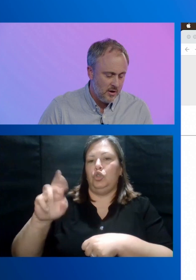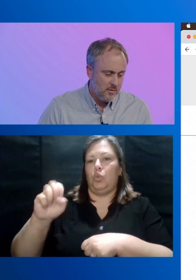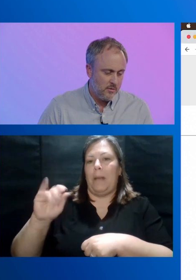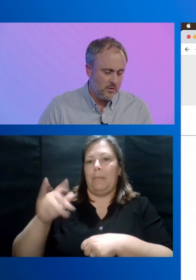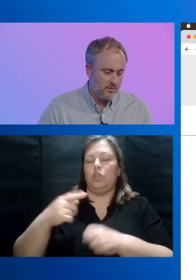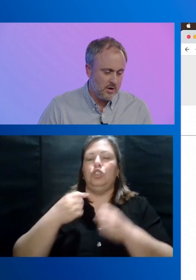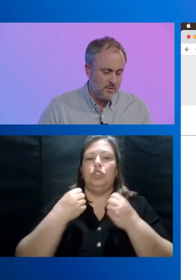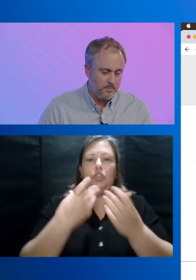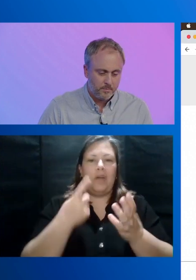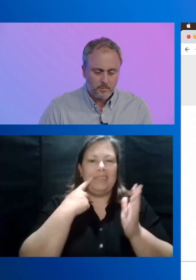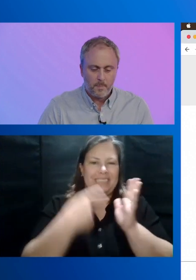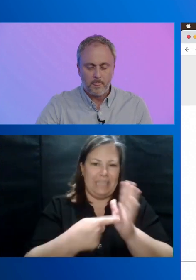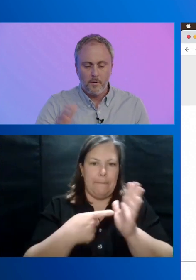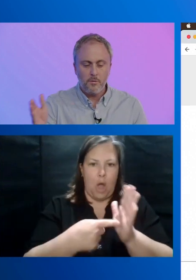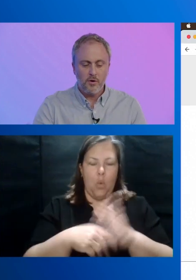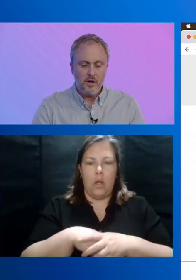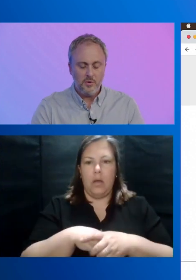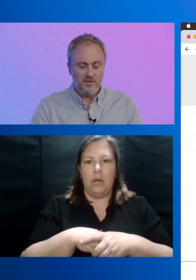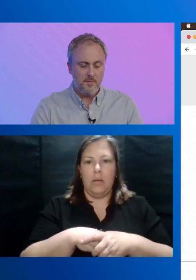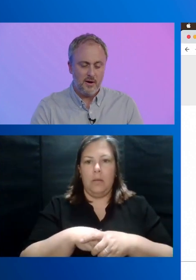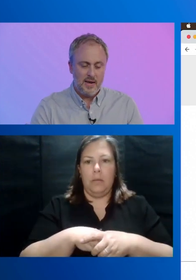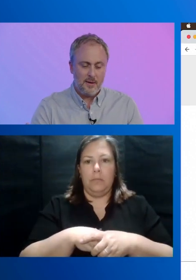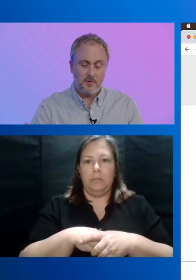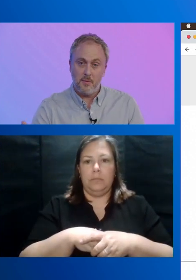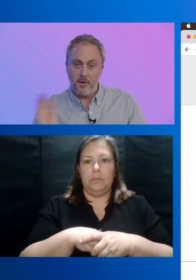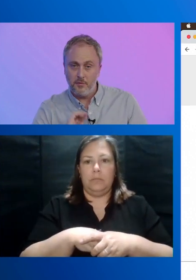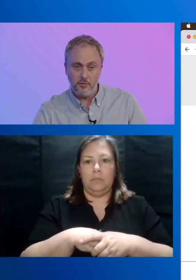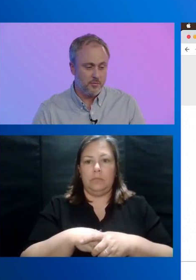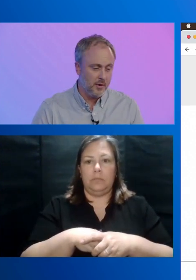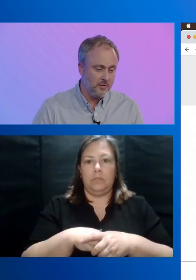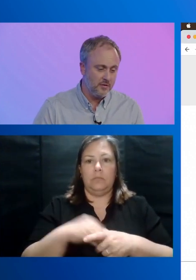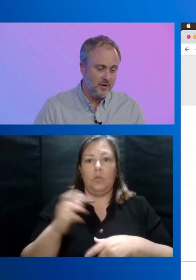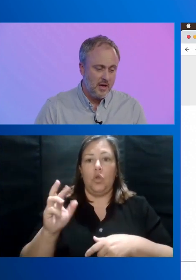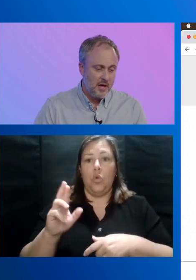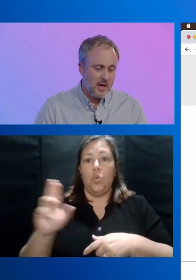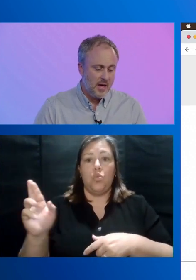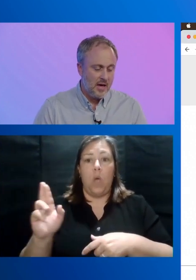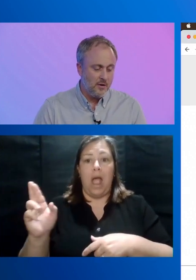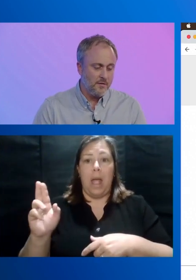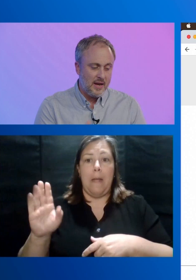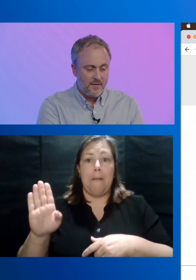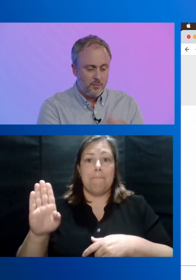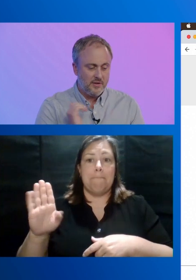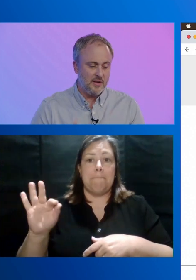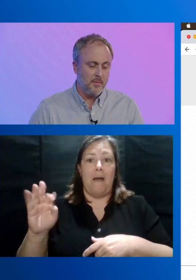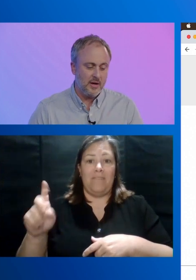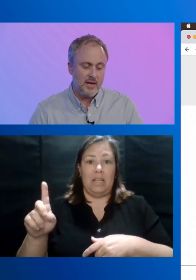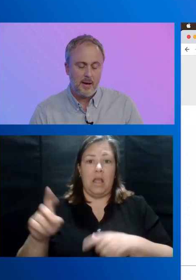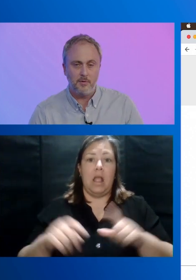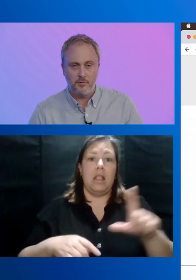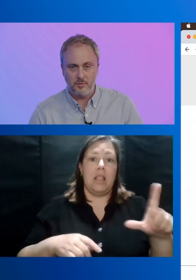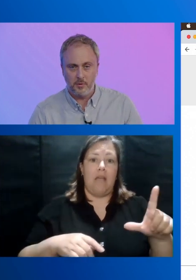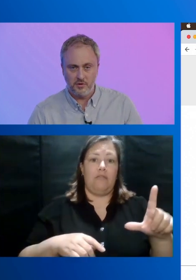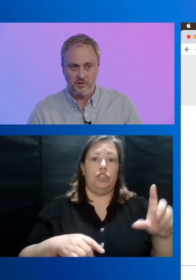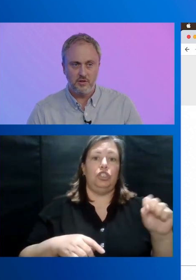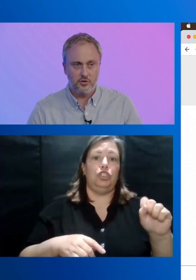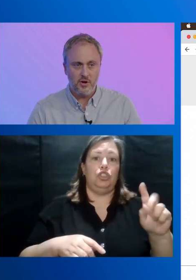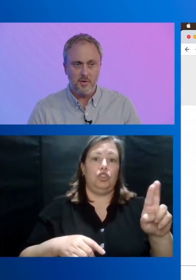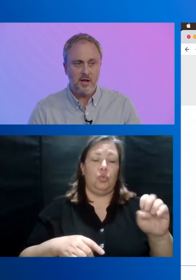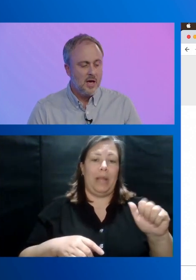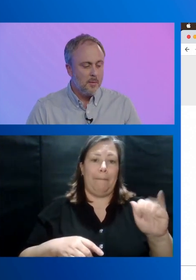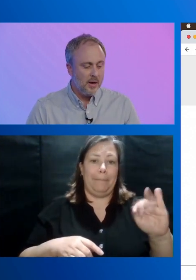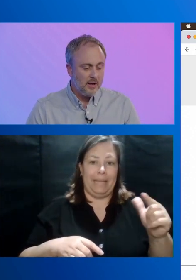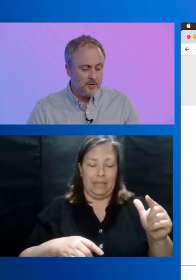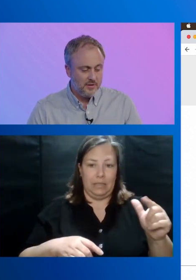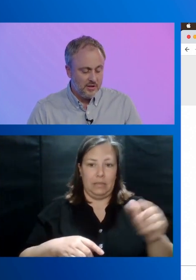here. I'm going to run. On the right, we see my Lambda buffered response, and on the left, we see my Lambda response